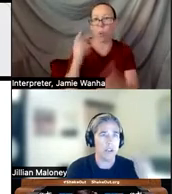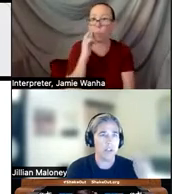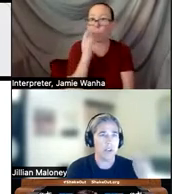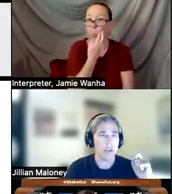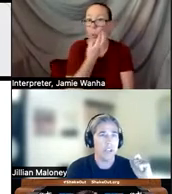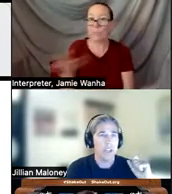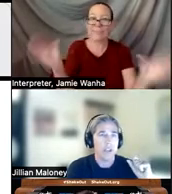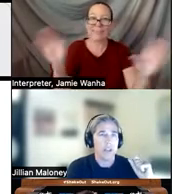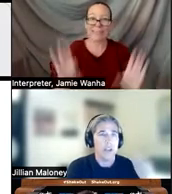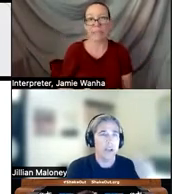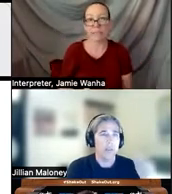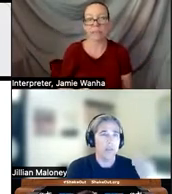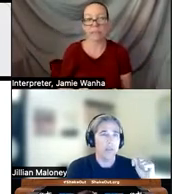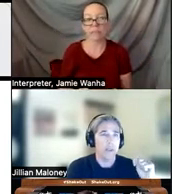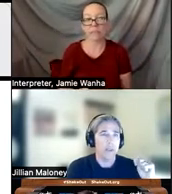faults offshore.